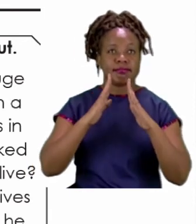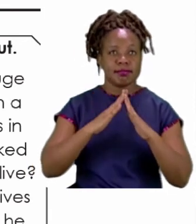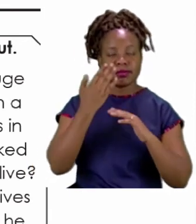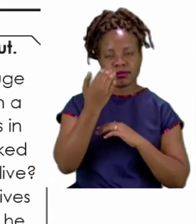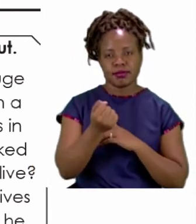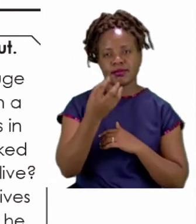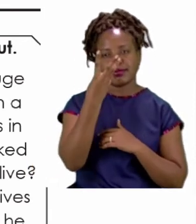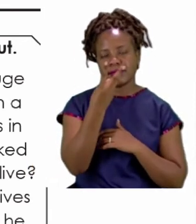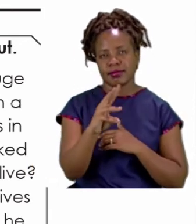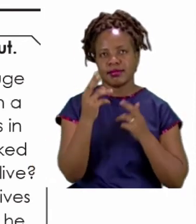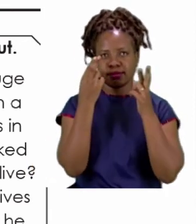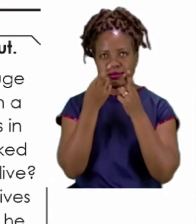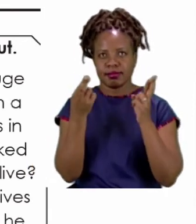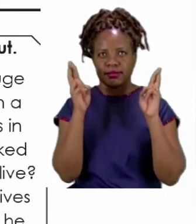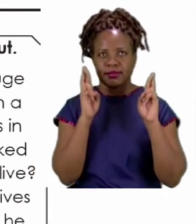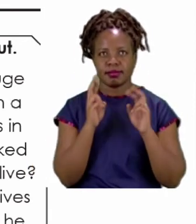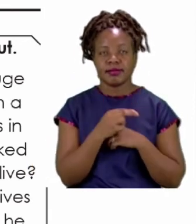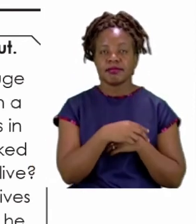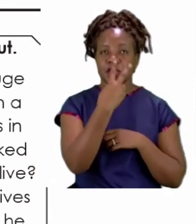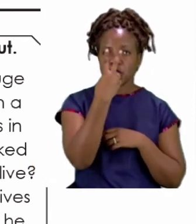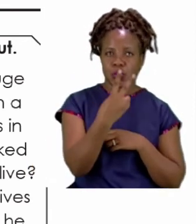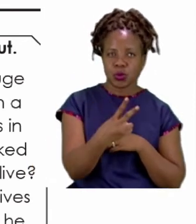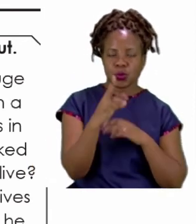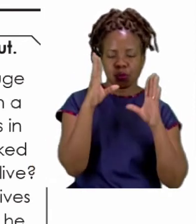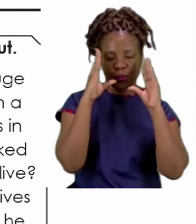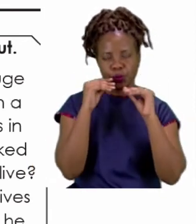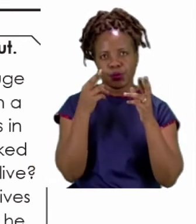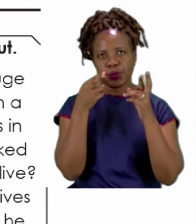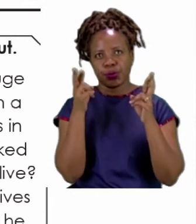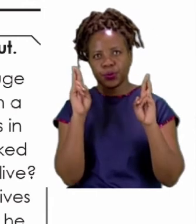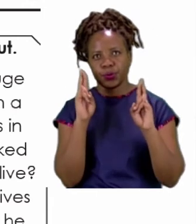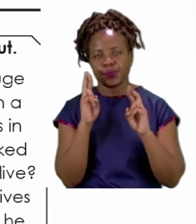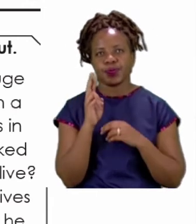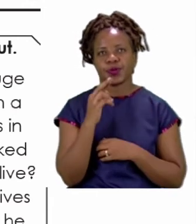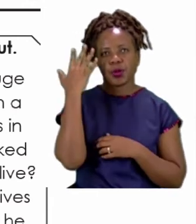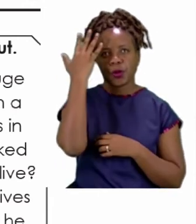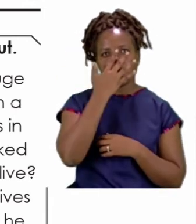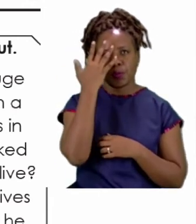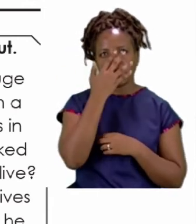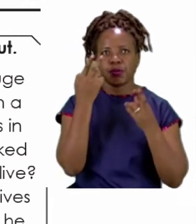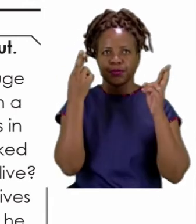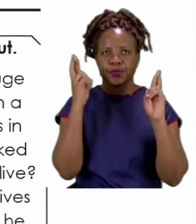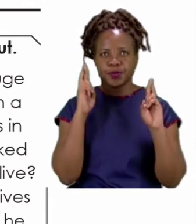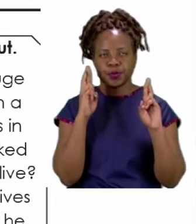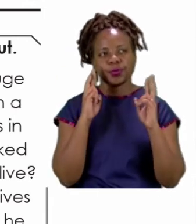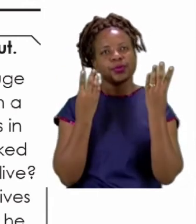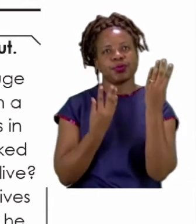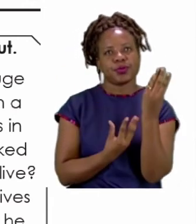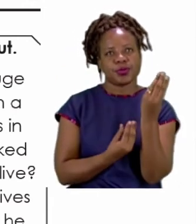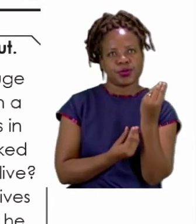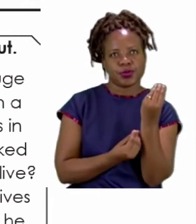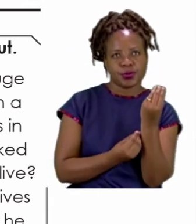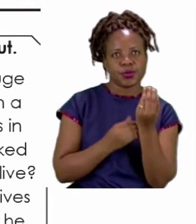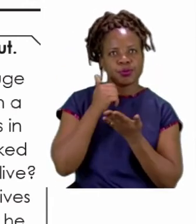rooms, 2 bedrooms, bathroom, kitchen, living